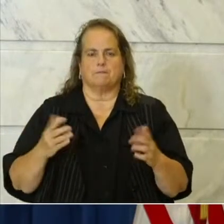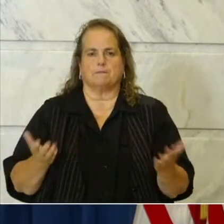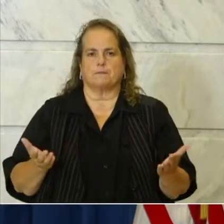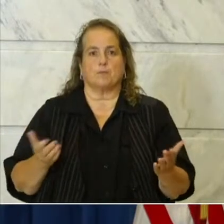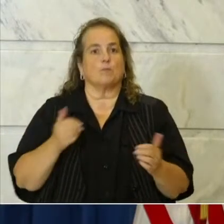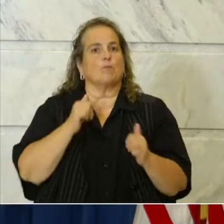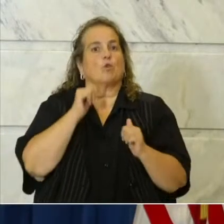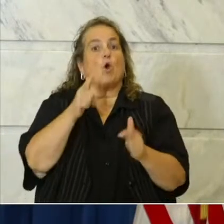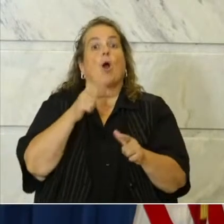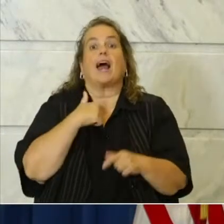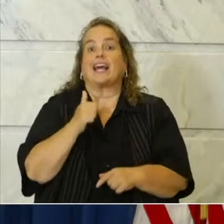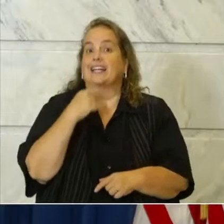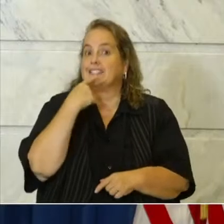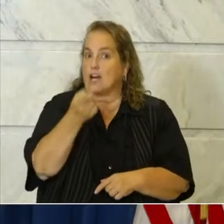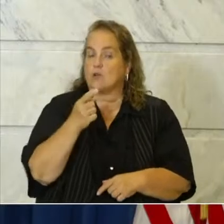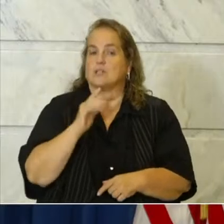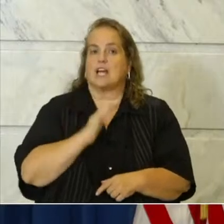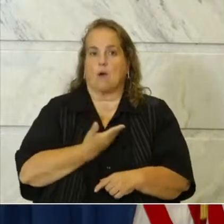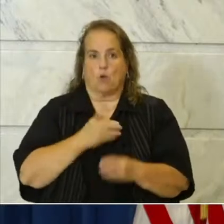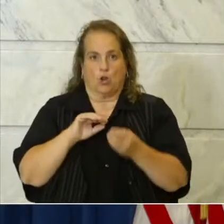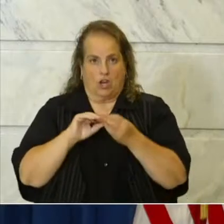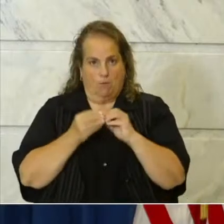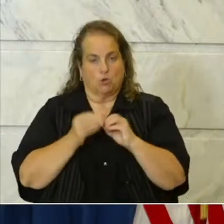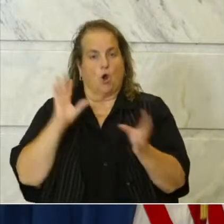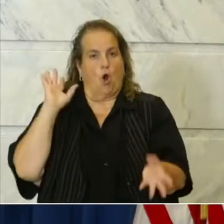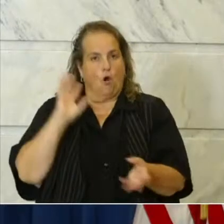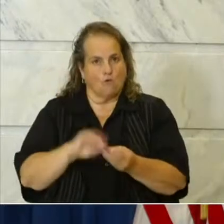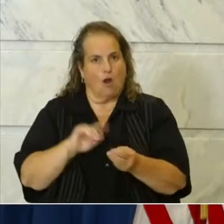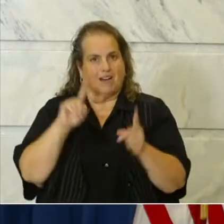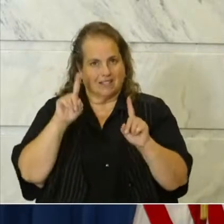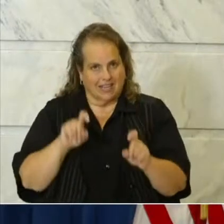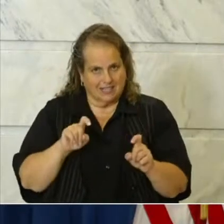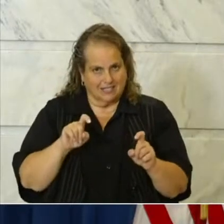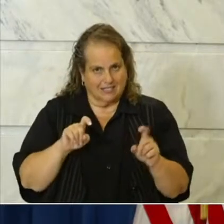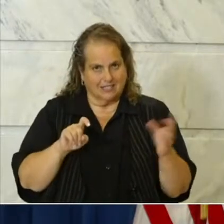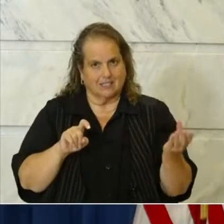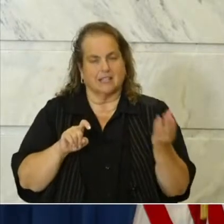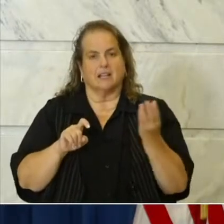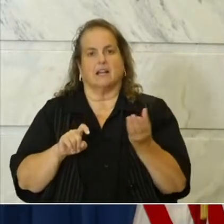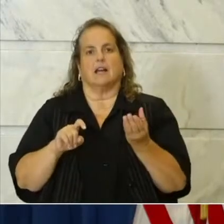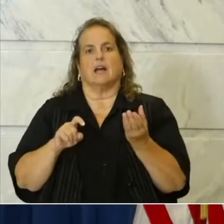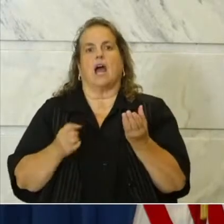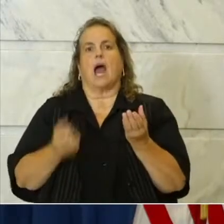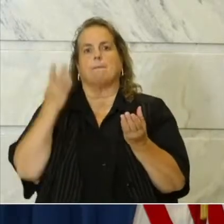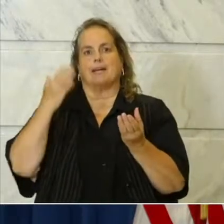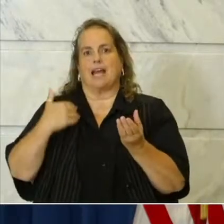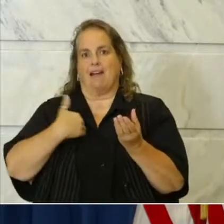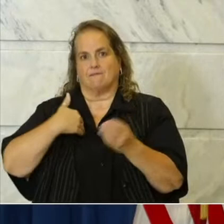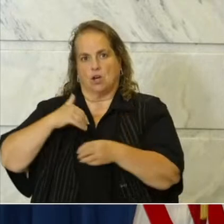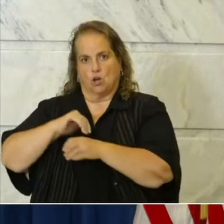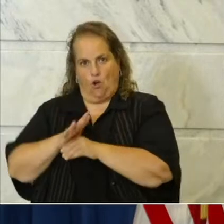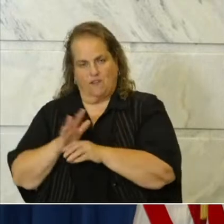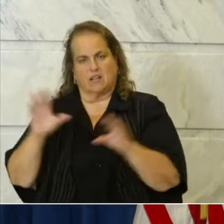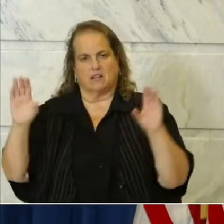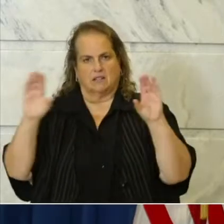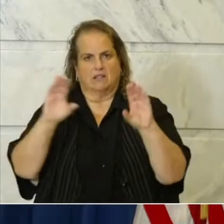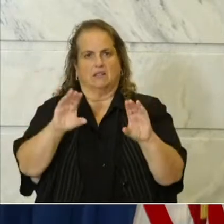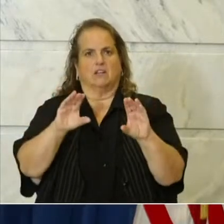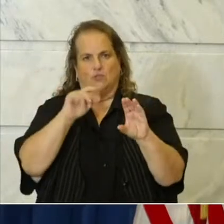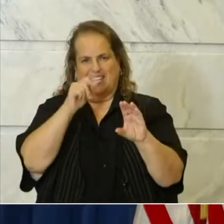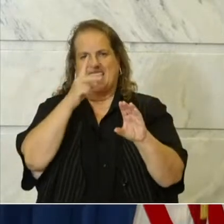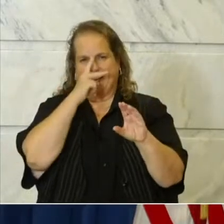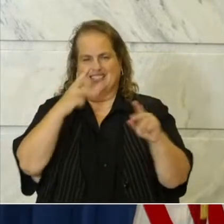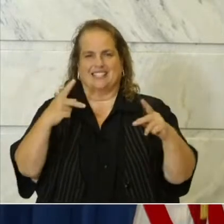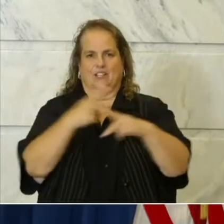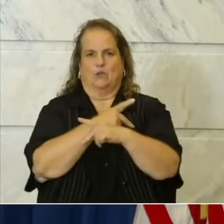All I can tell you is our numbers of overall tests that come in and our numbers of positives are fully transparent in where we are.